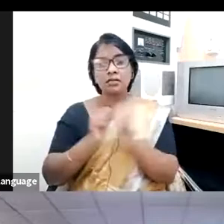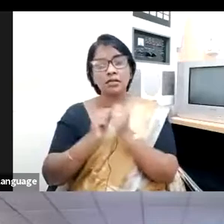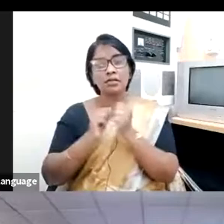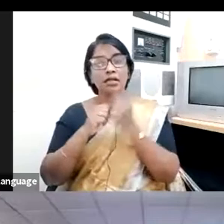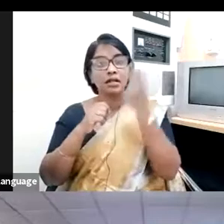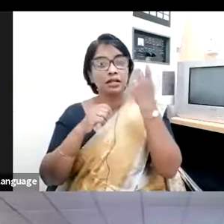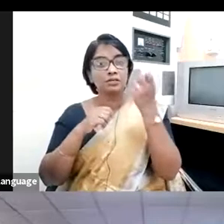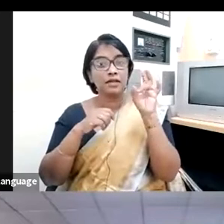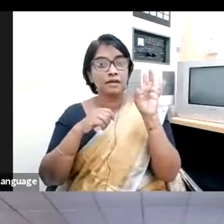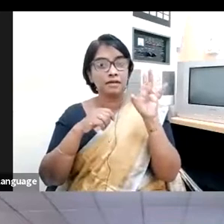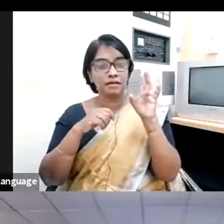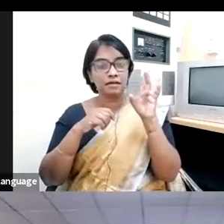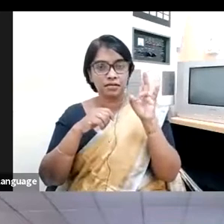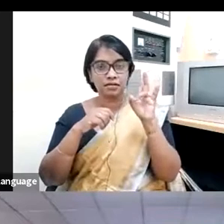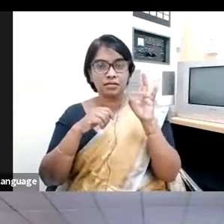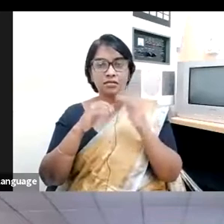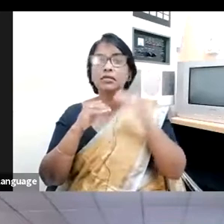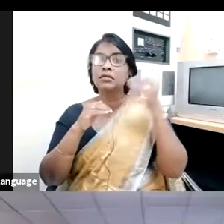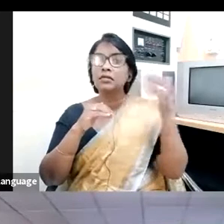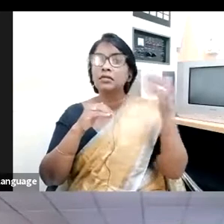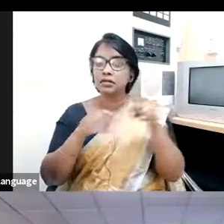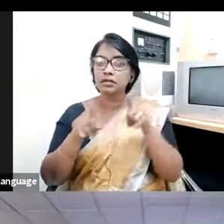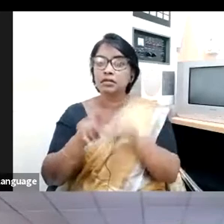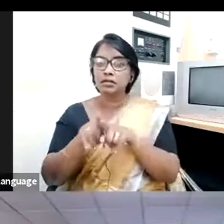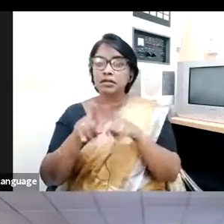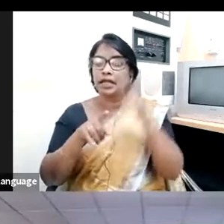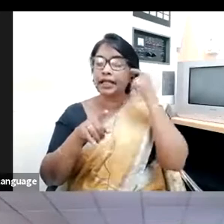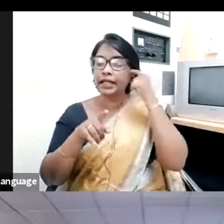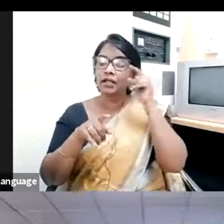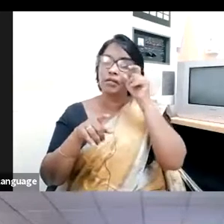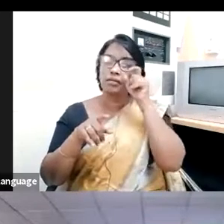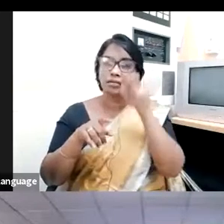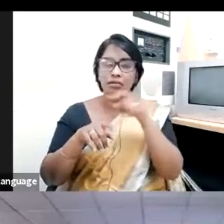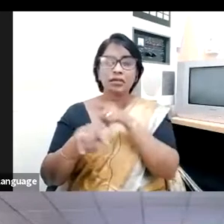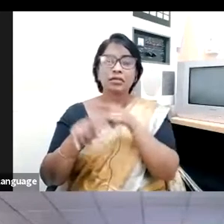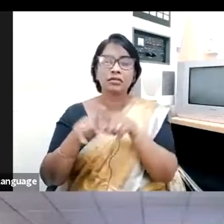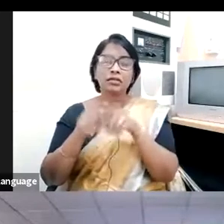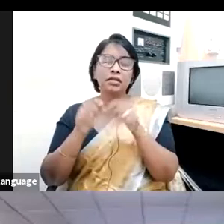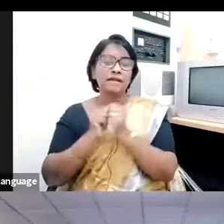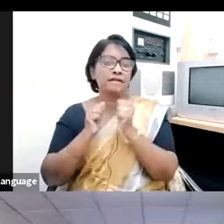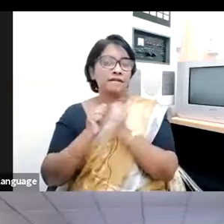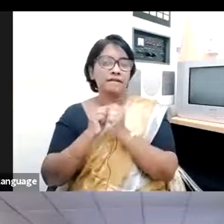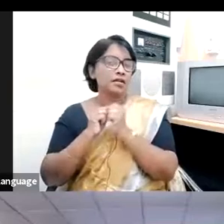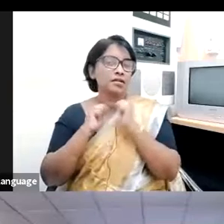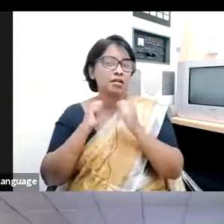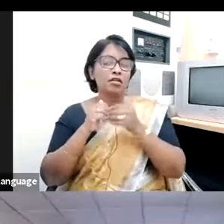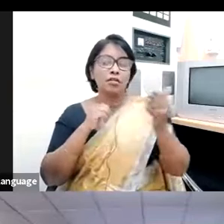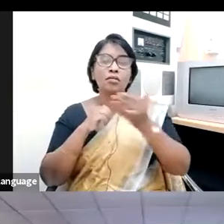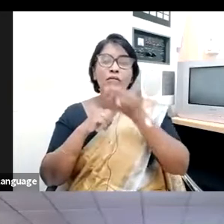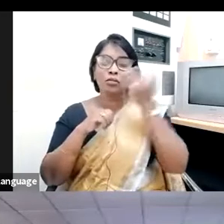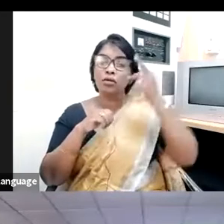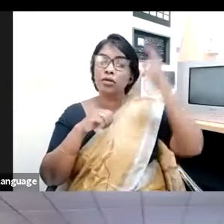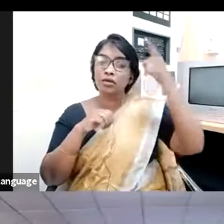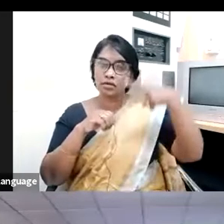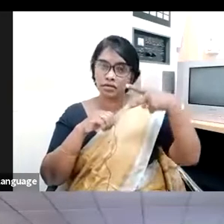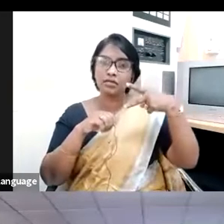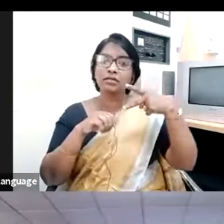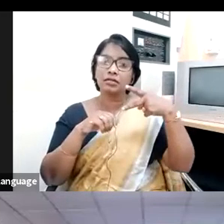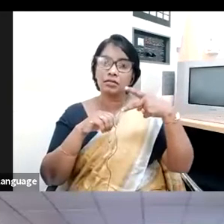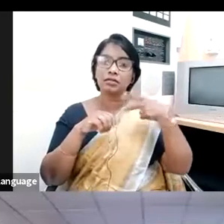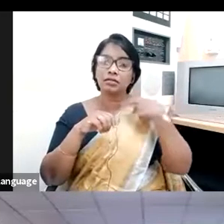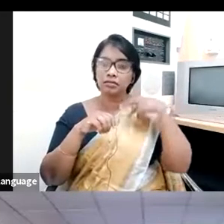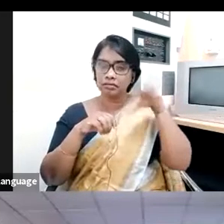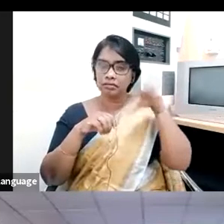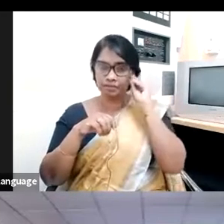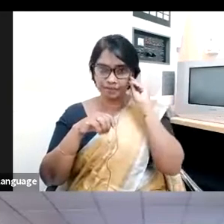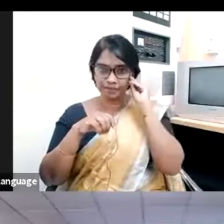point if you want to impact the climate emergency. Number one. Number two, please understand there's no business in